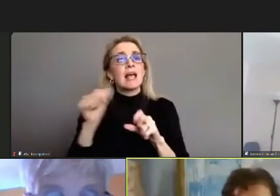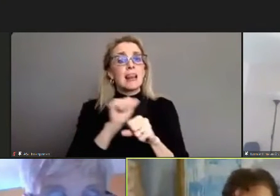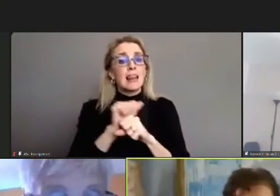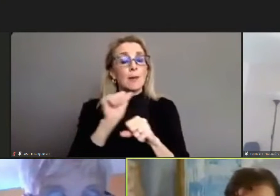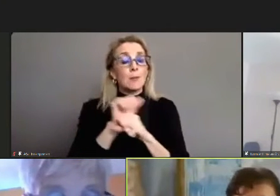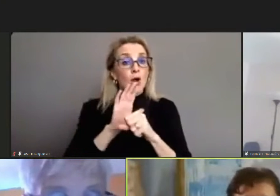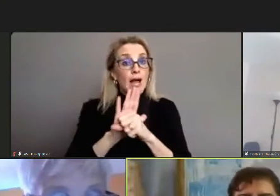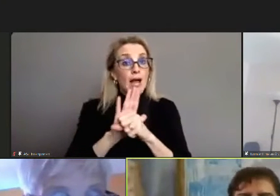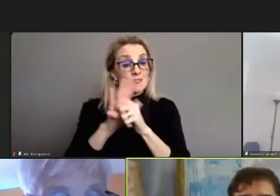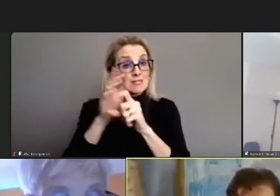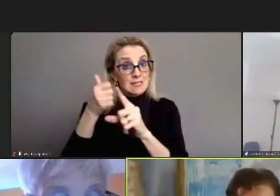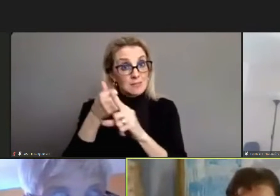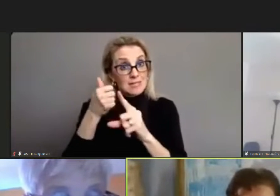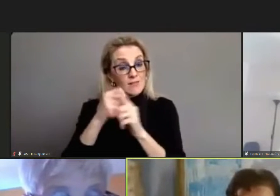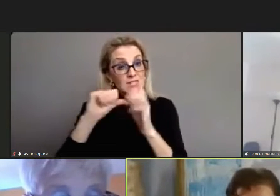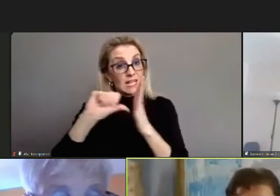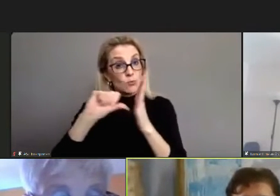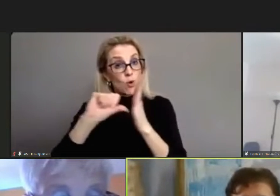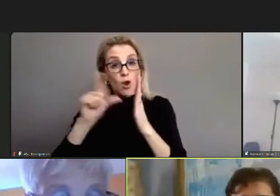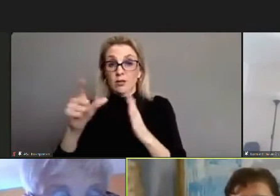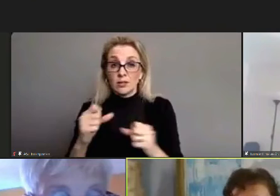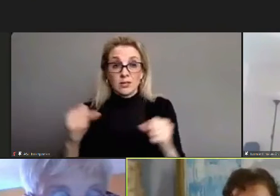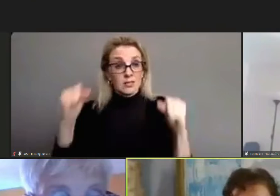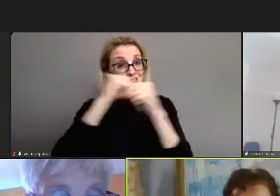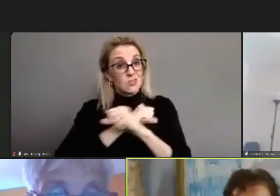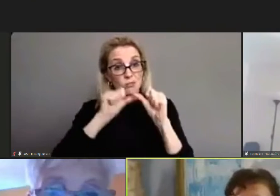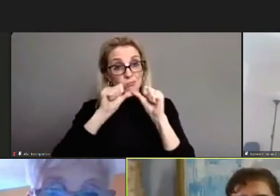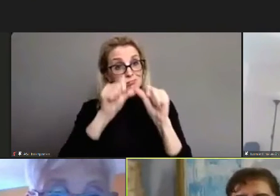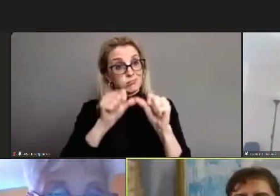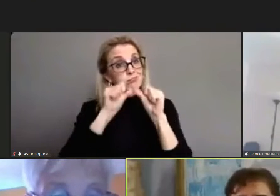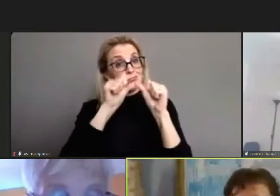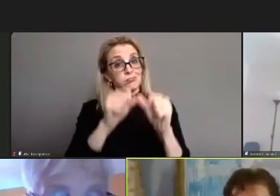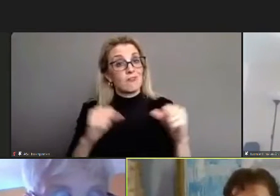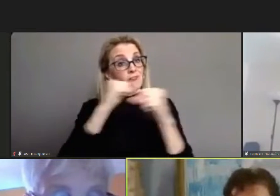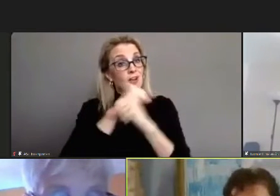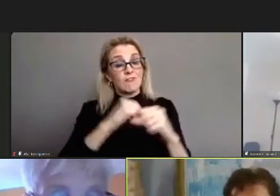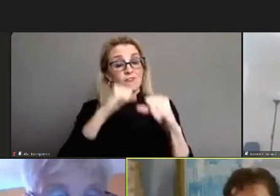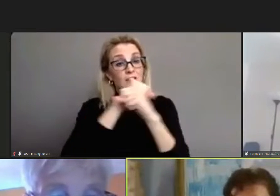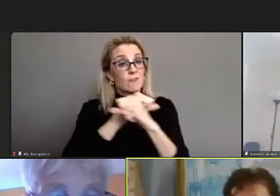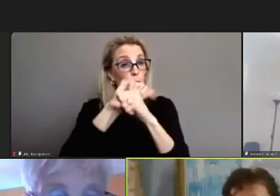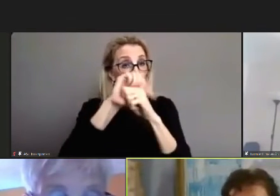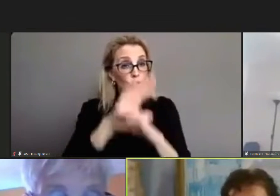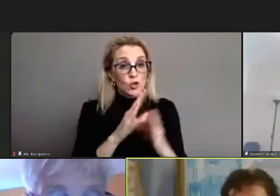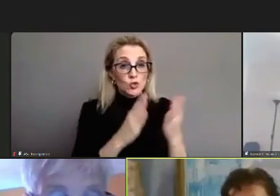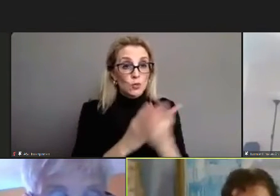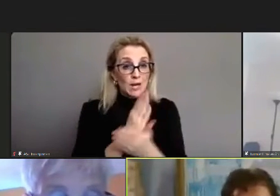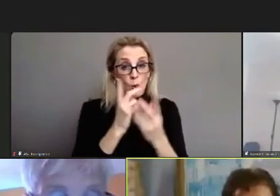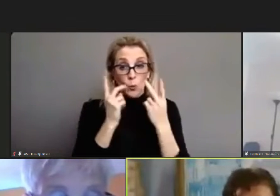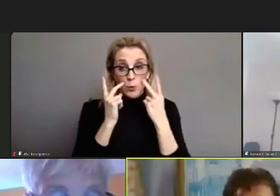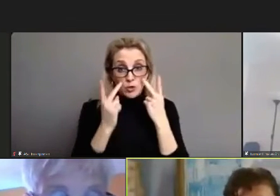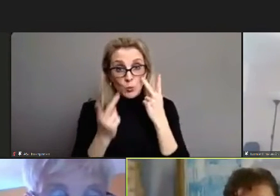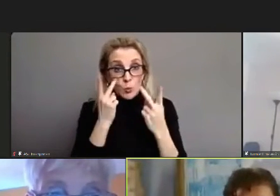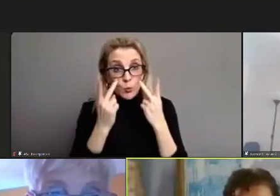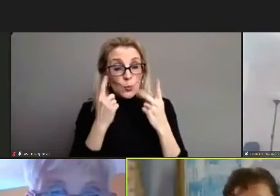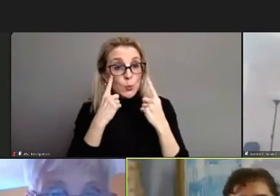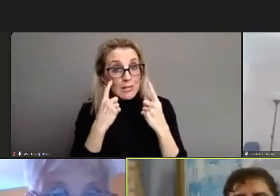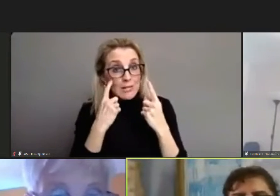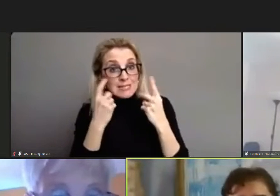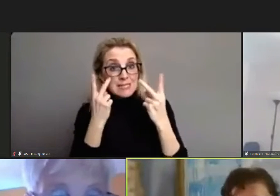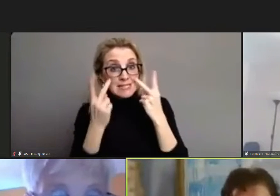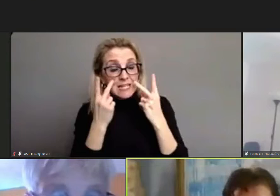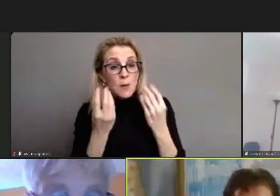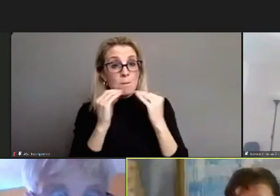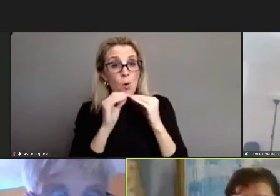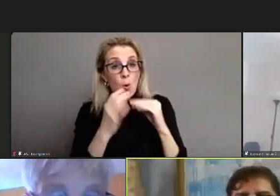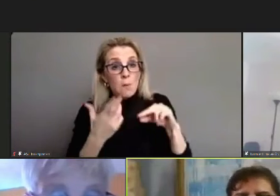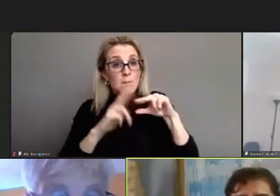not stopped fighting for worker rights. We are witnessing an increasing number of protests, strikes,